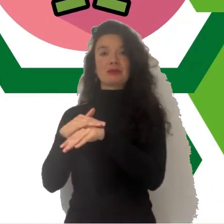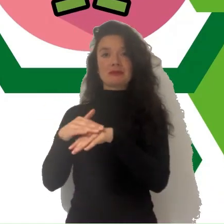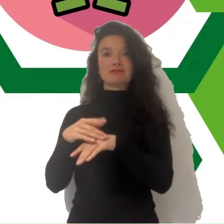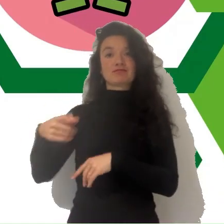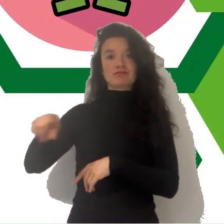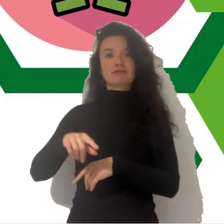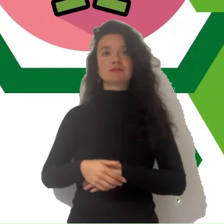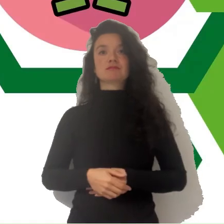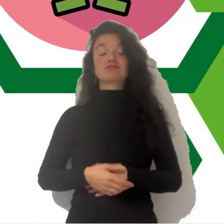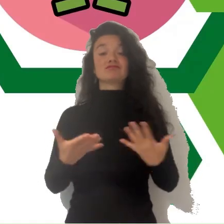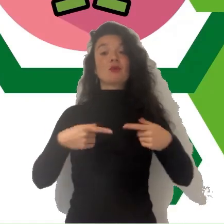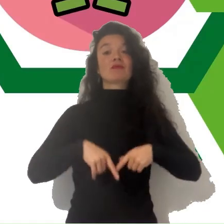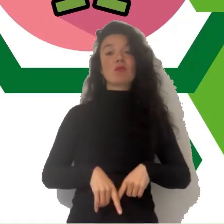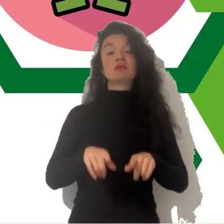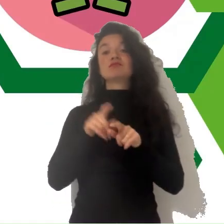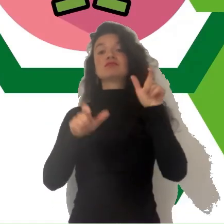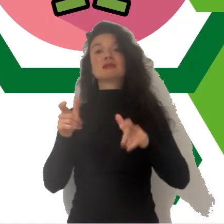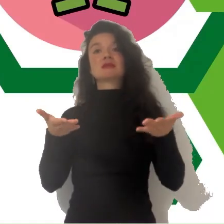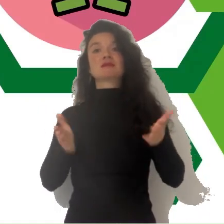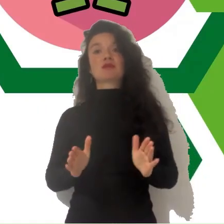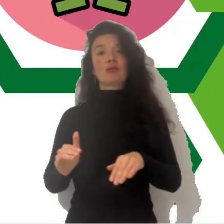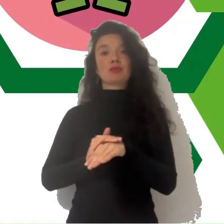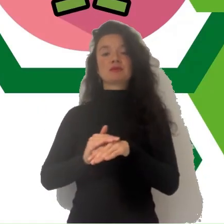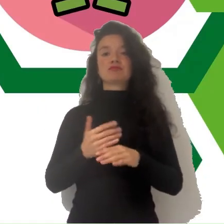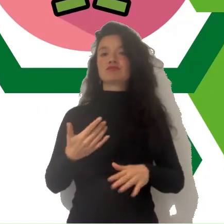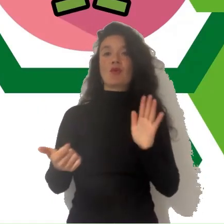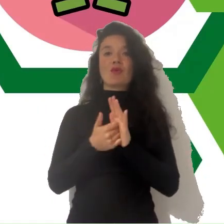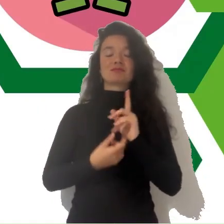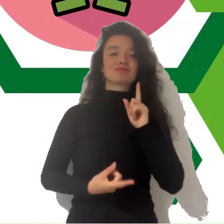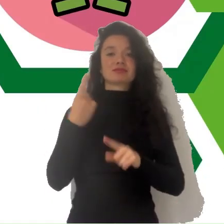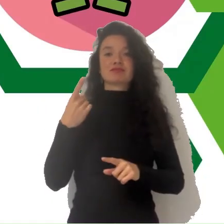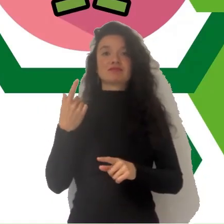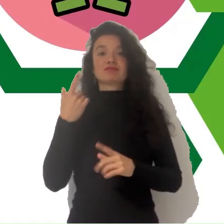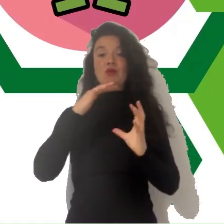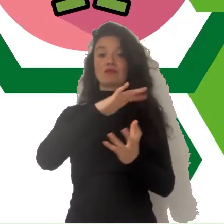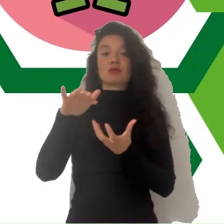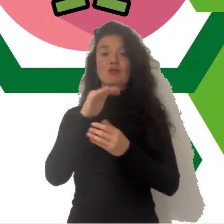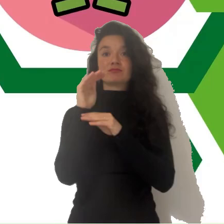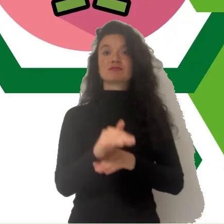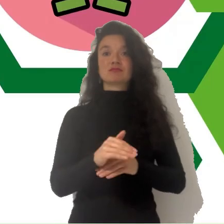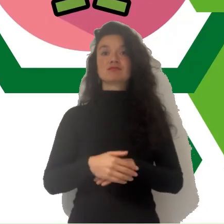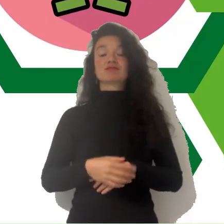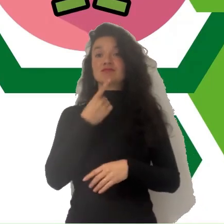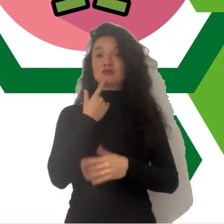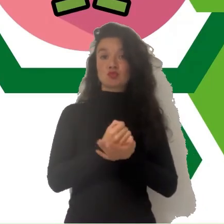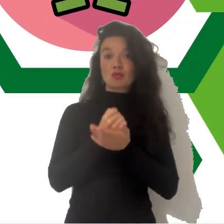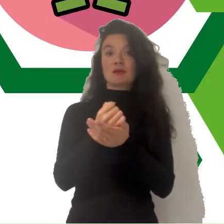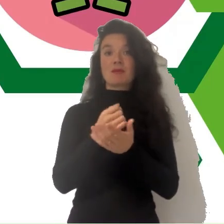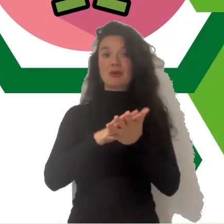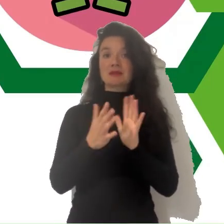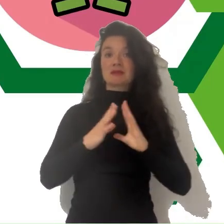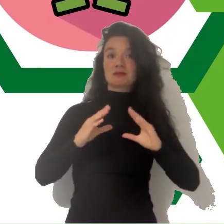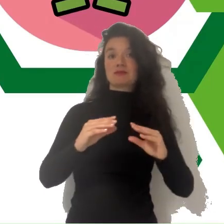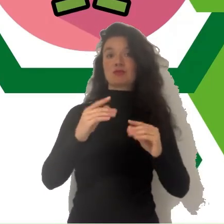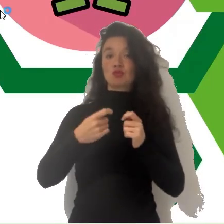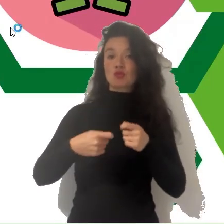have an example. An urban community garden provides fresh produce and improves green spaces and teaches residents